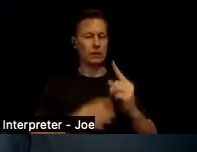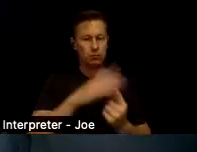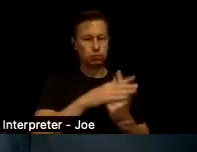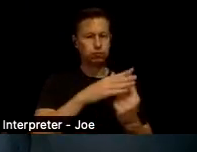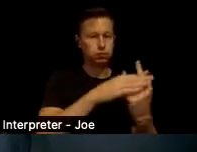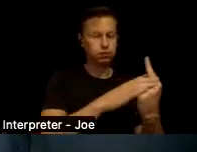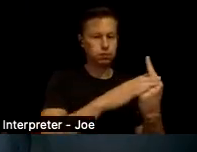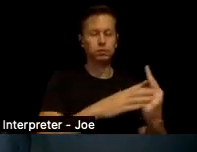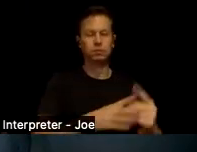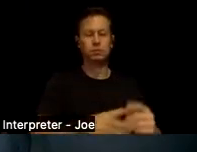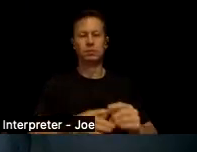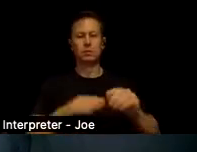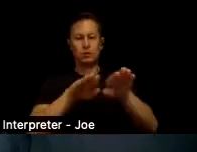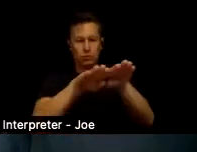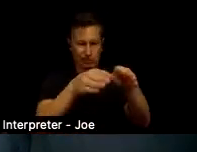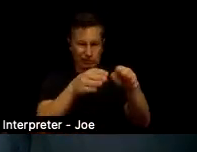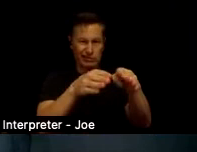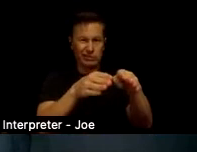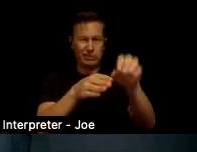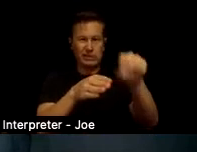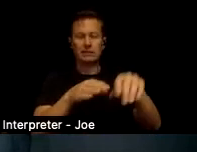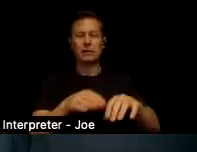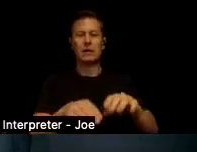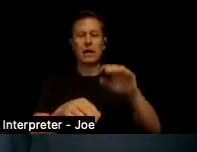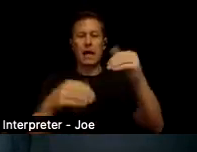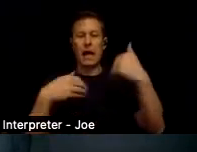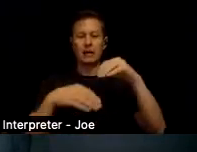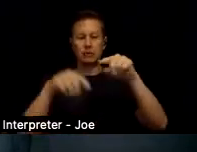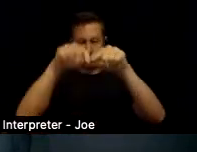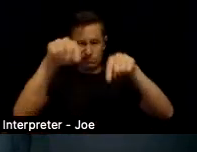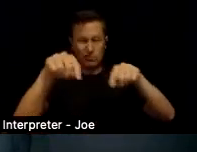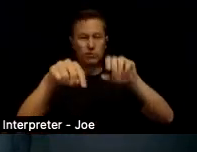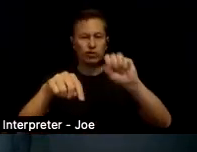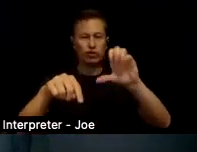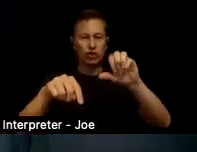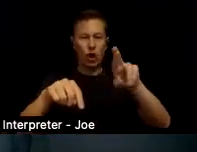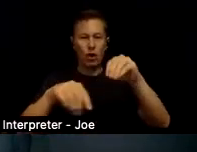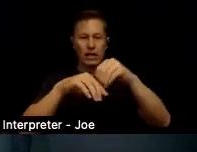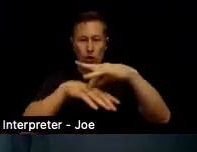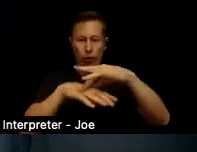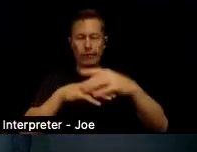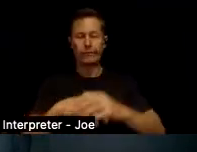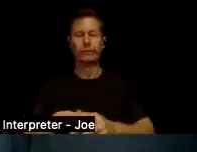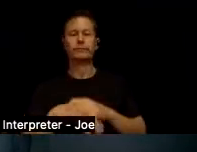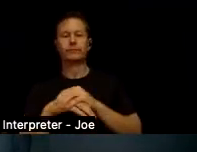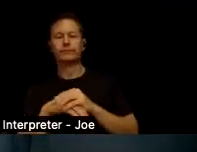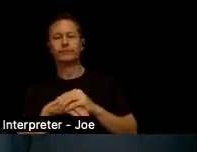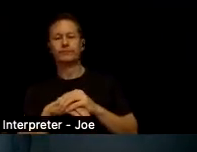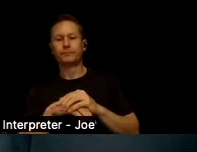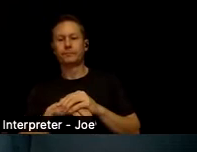and this earthquake did in fact leave this dramatic scar. Next slide.